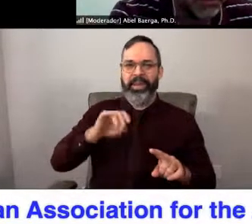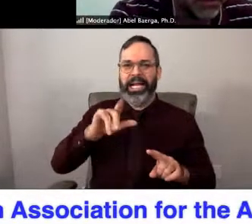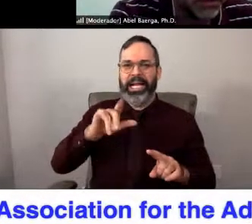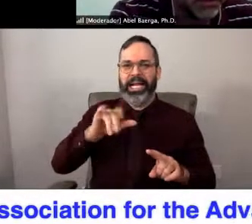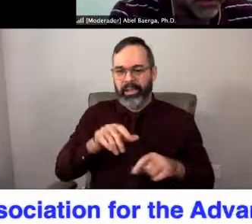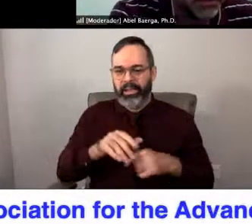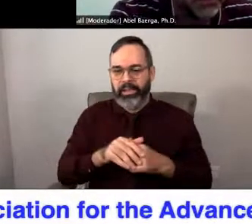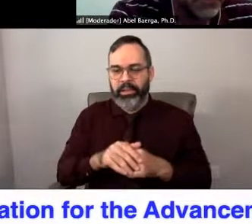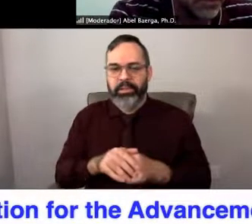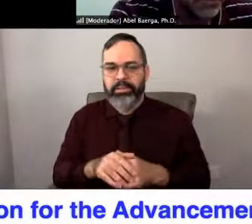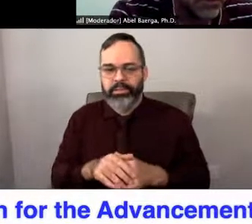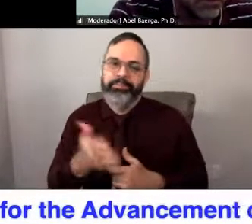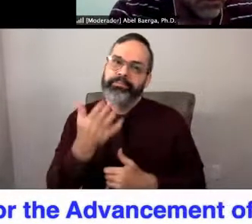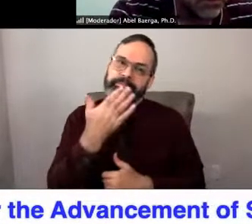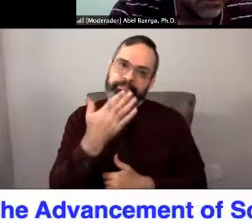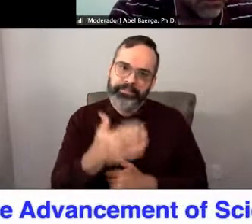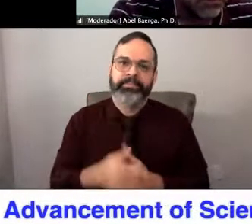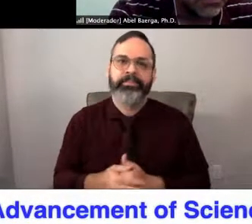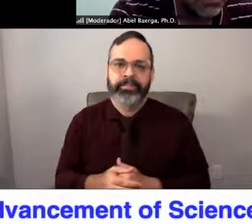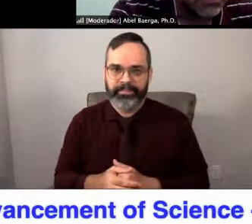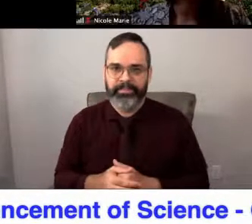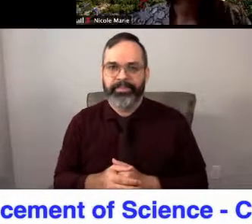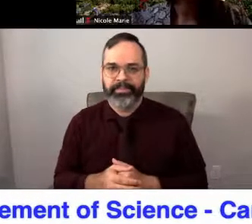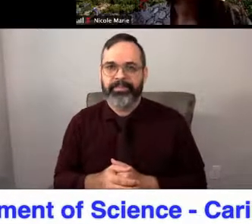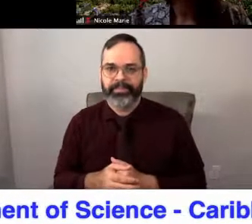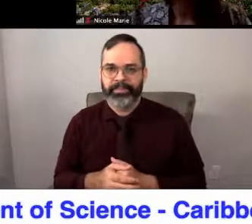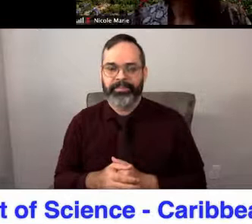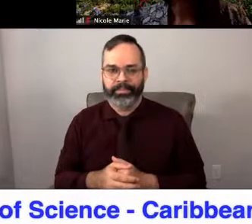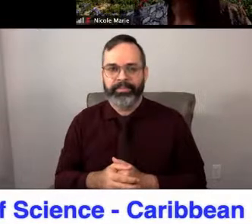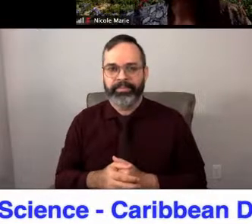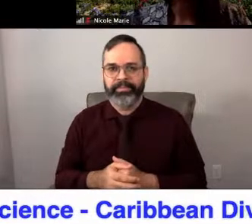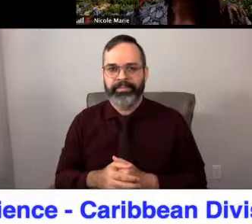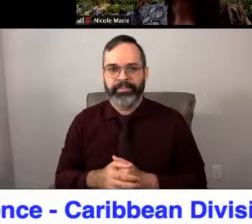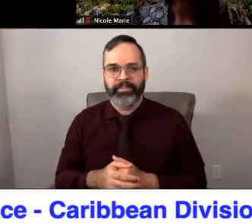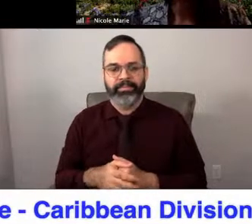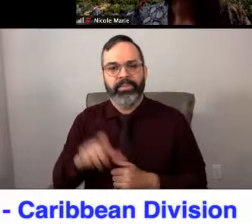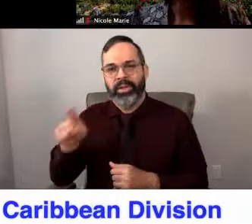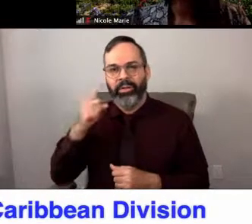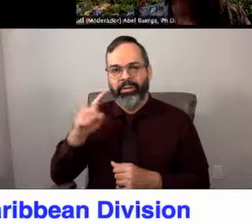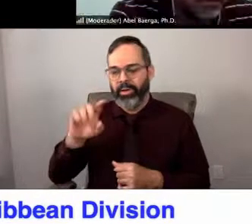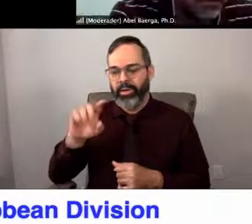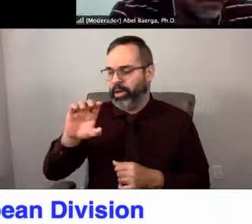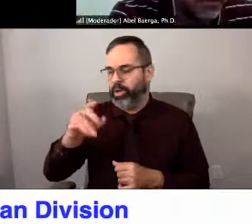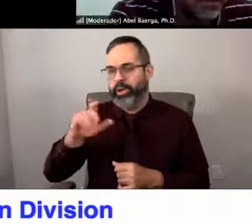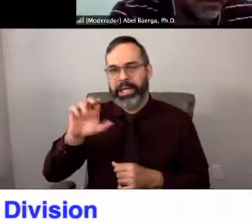much. Thanks. So we have a question for Christian.